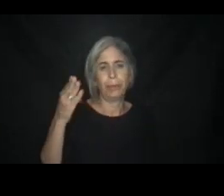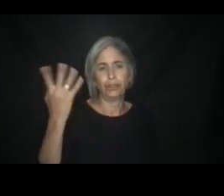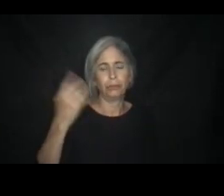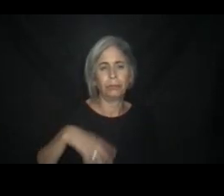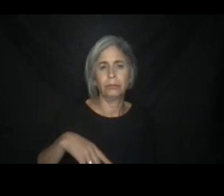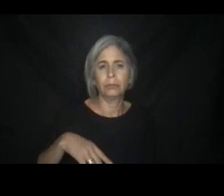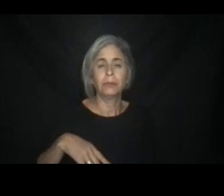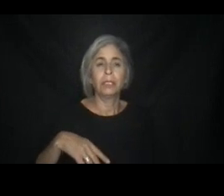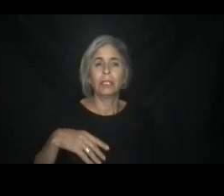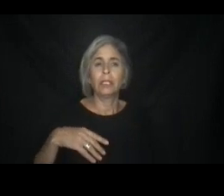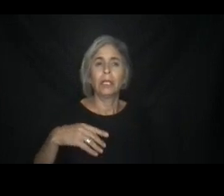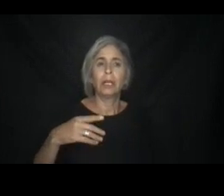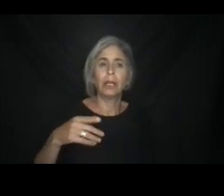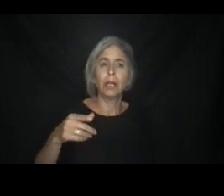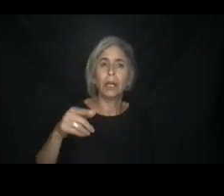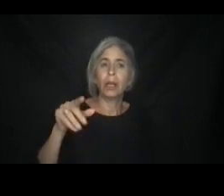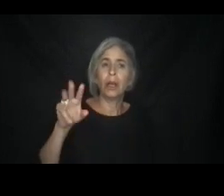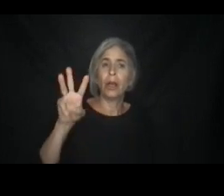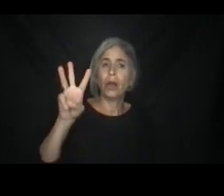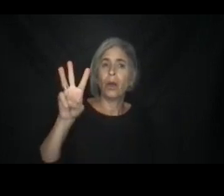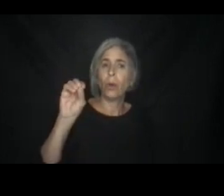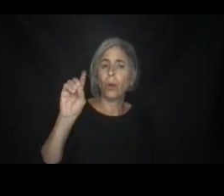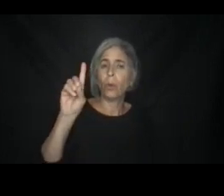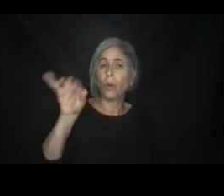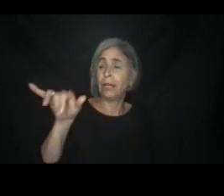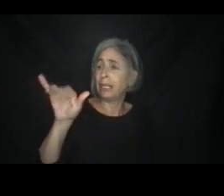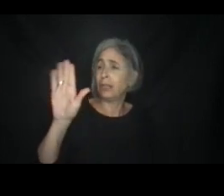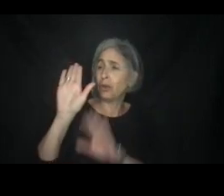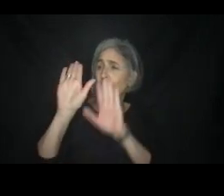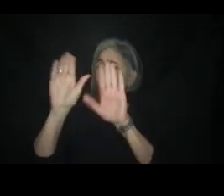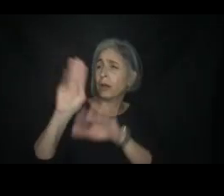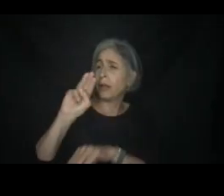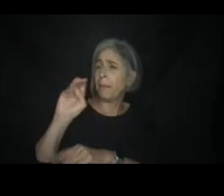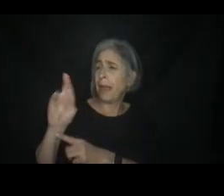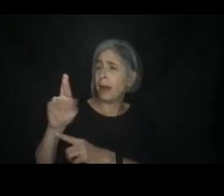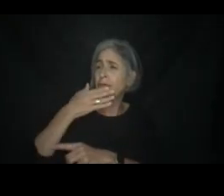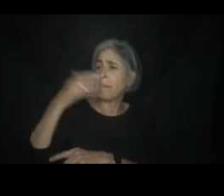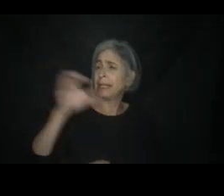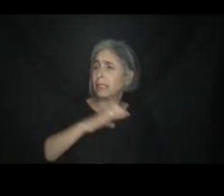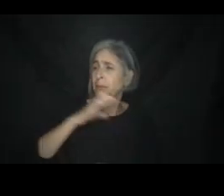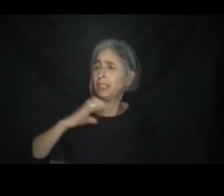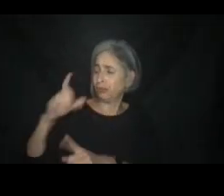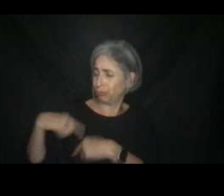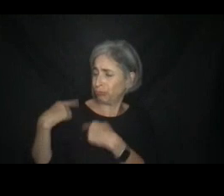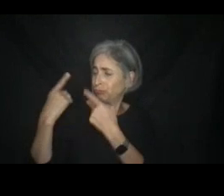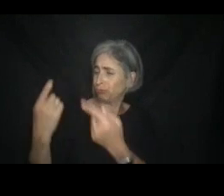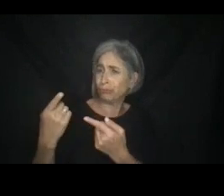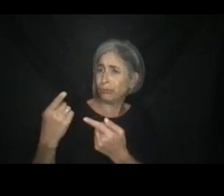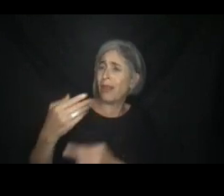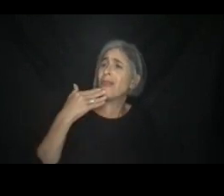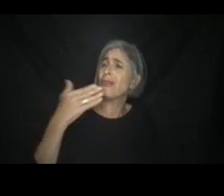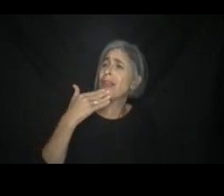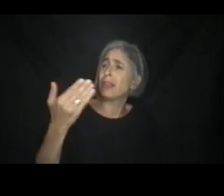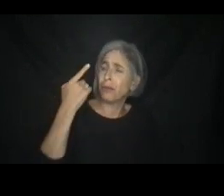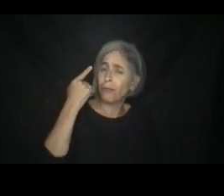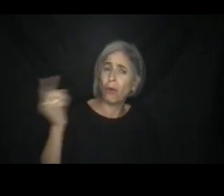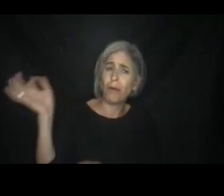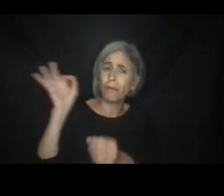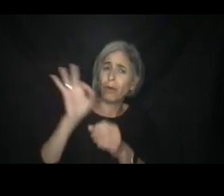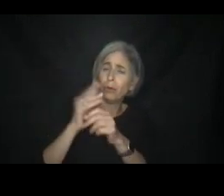Woody, you were a great former mayor and one of the best commissioners we ever had. And thank you for voting to